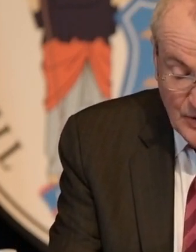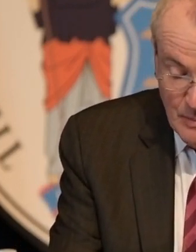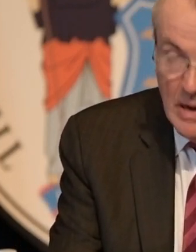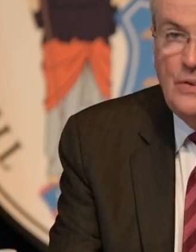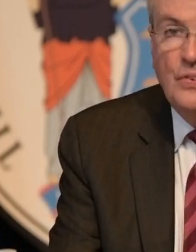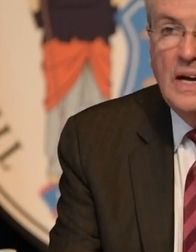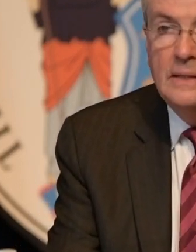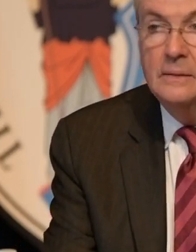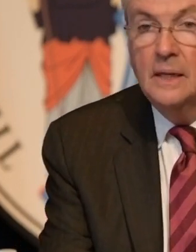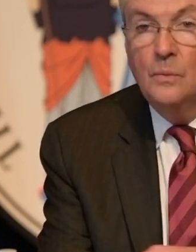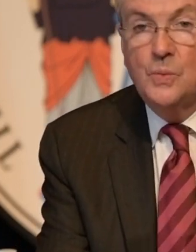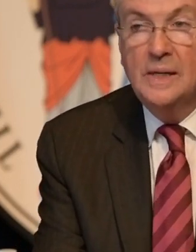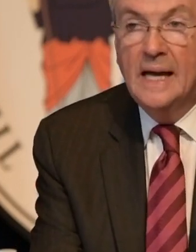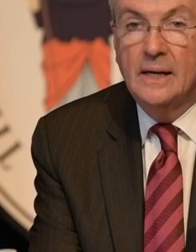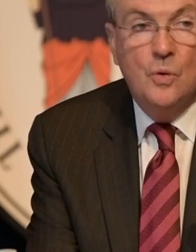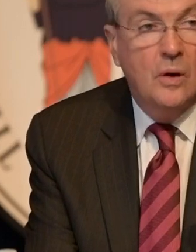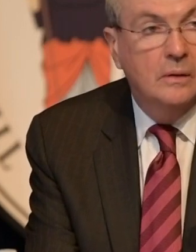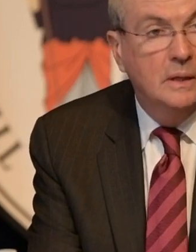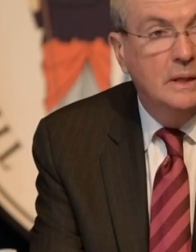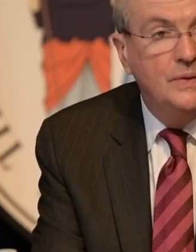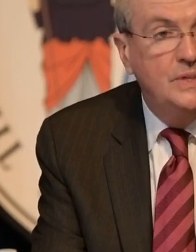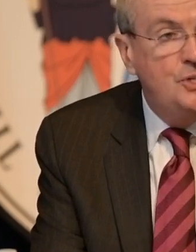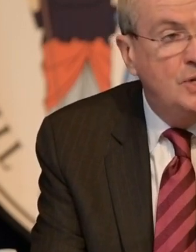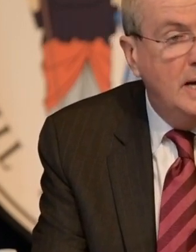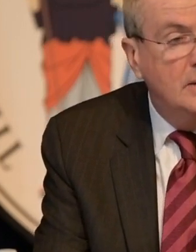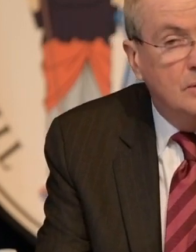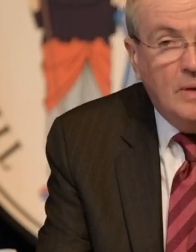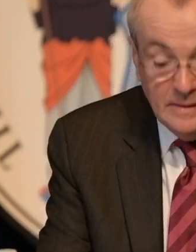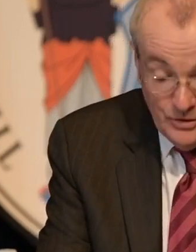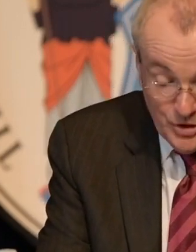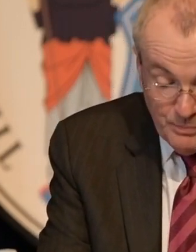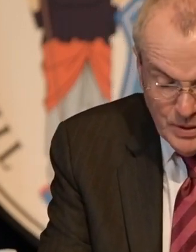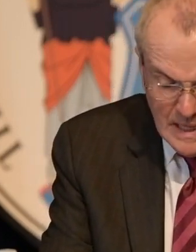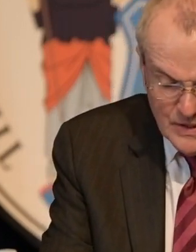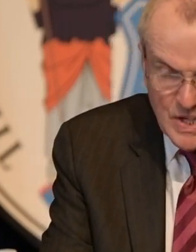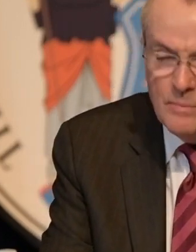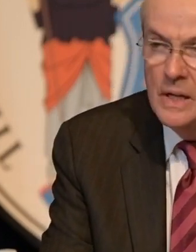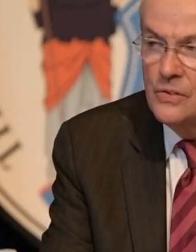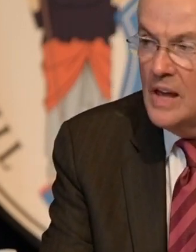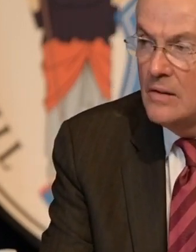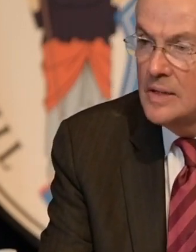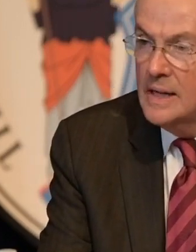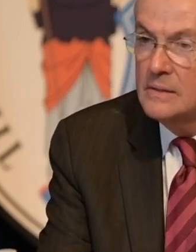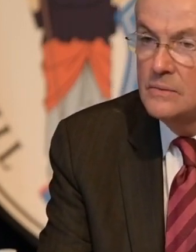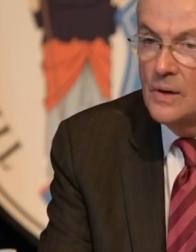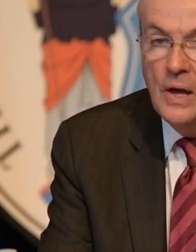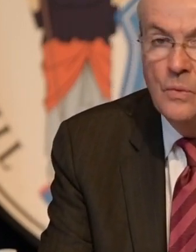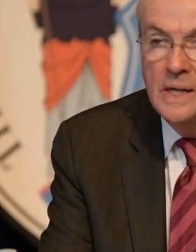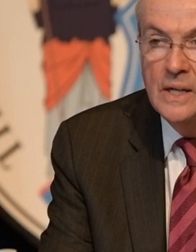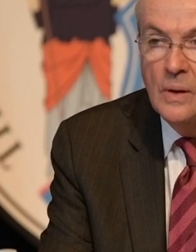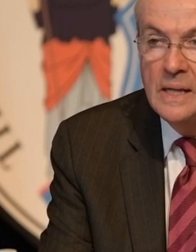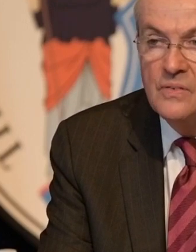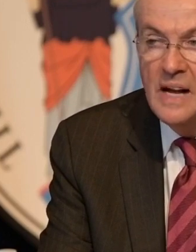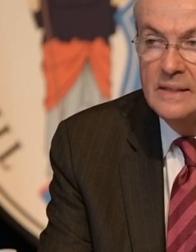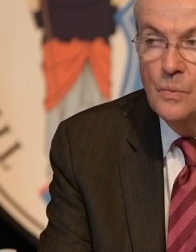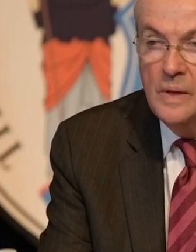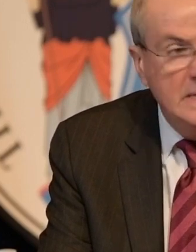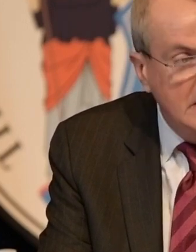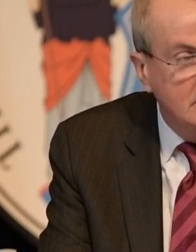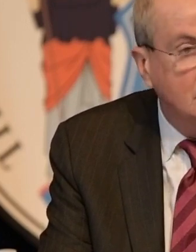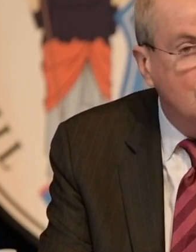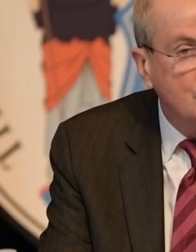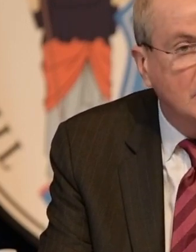Back to the money side, which we can't ignore. The DGA, under my leadership, put out a statement on Saturday night, again reiterating the fact that